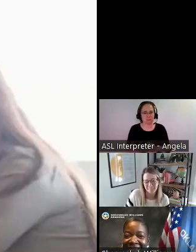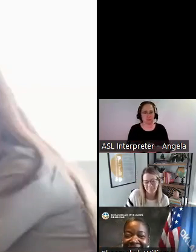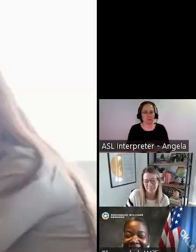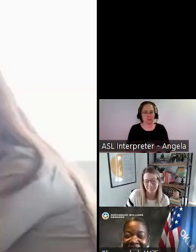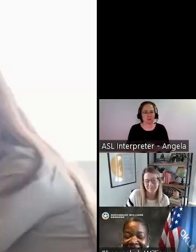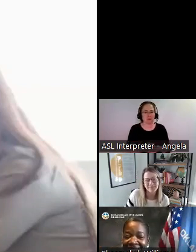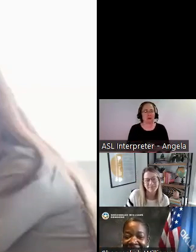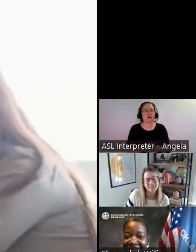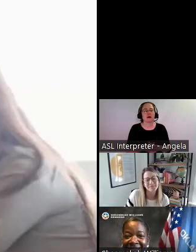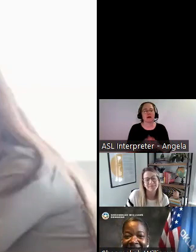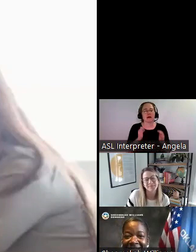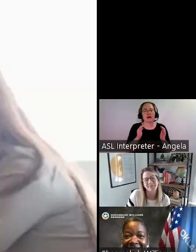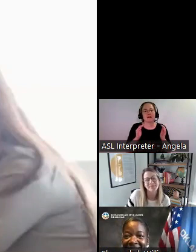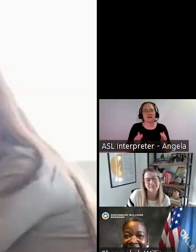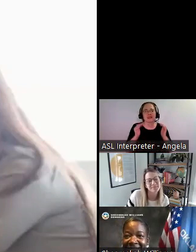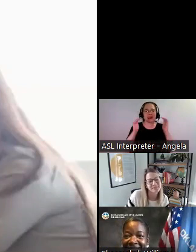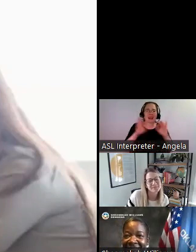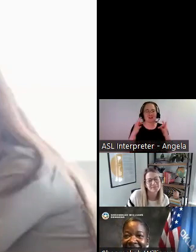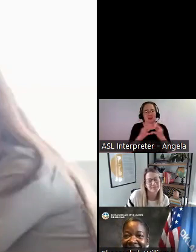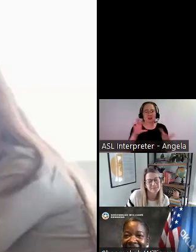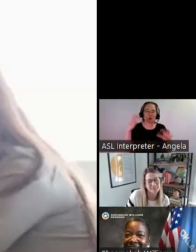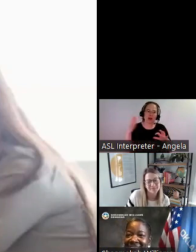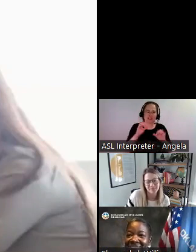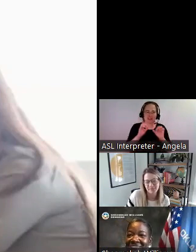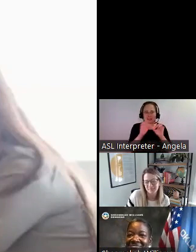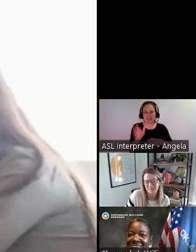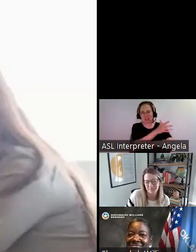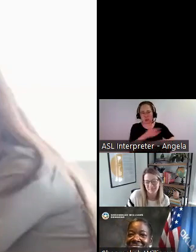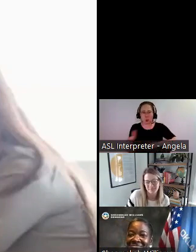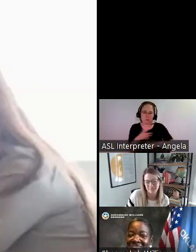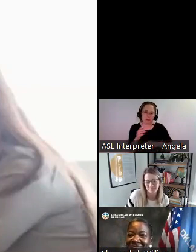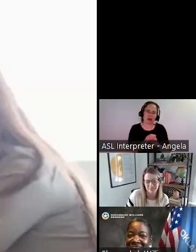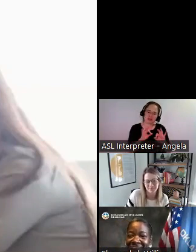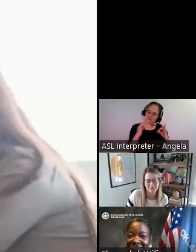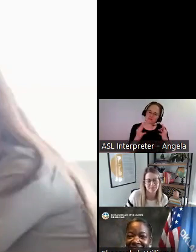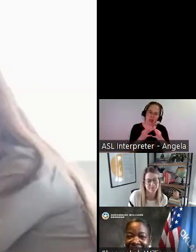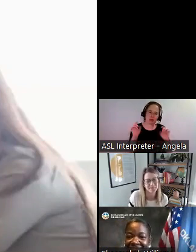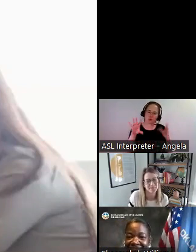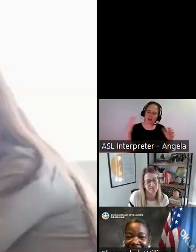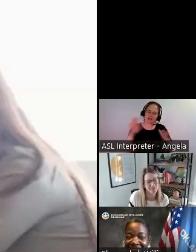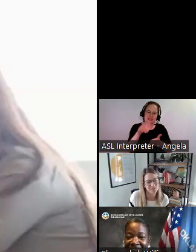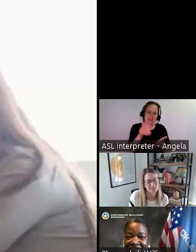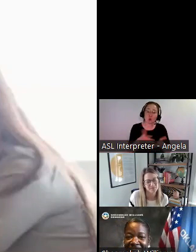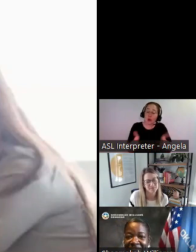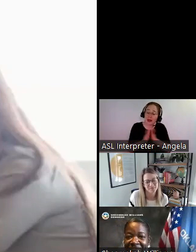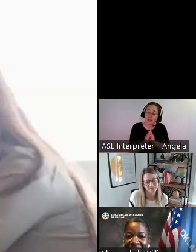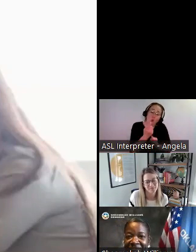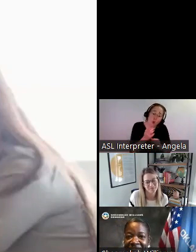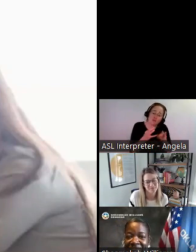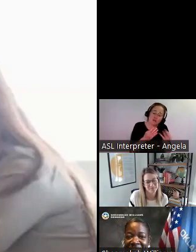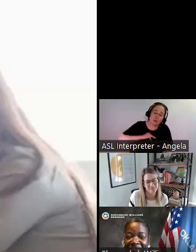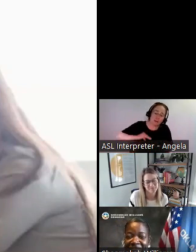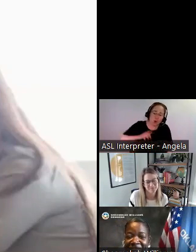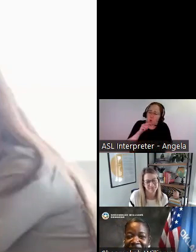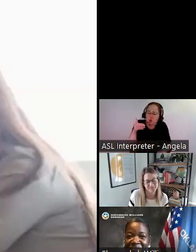Family Crisis Center Continuum is exactly what it is. It is a family crisis center. We're asking at least one of the family members or whoever's close to the